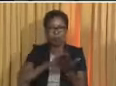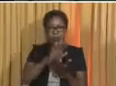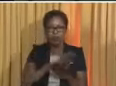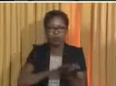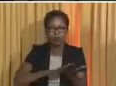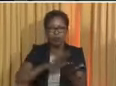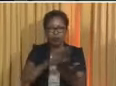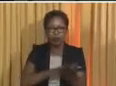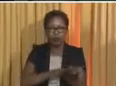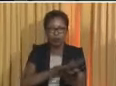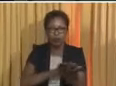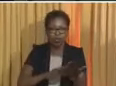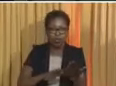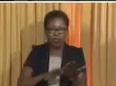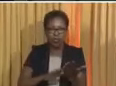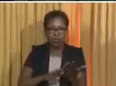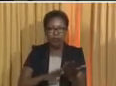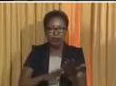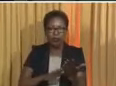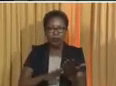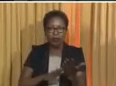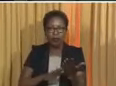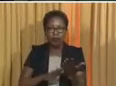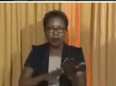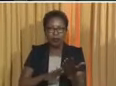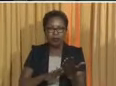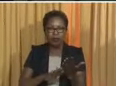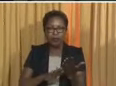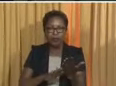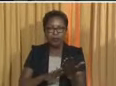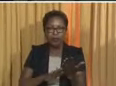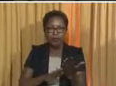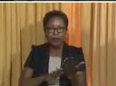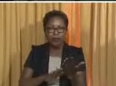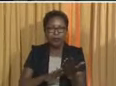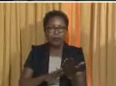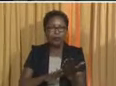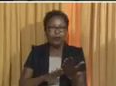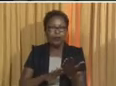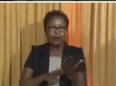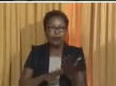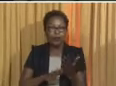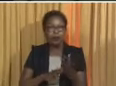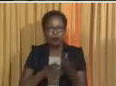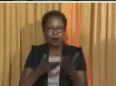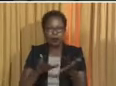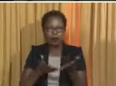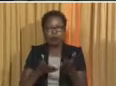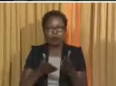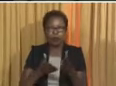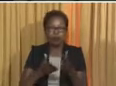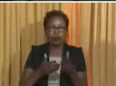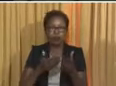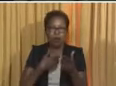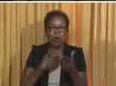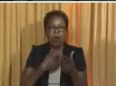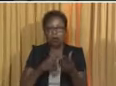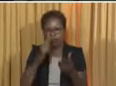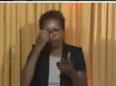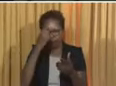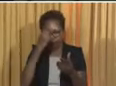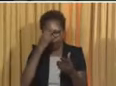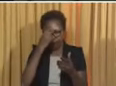presented by the parties to us is a judge-made law emanating from the municipal court, which is the Supreme Court in India,